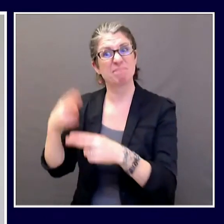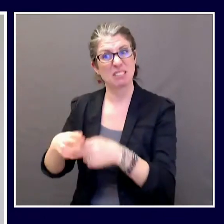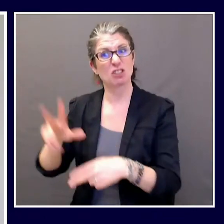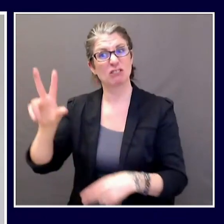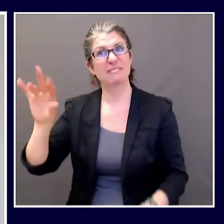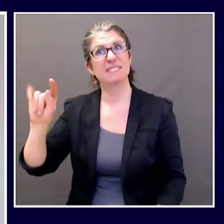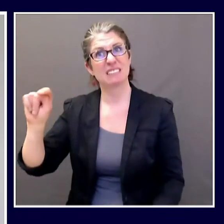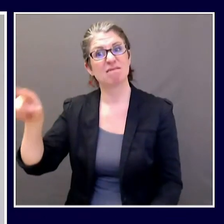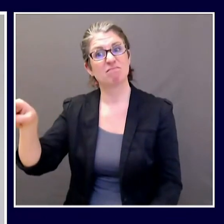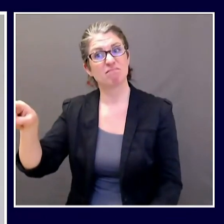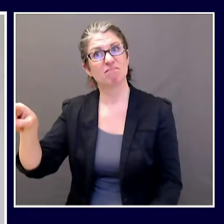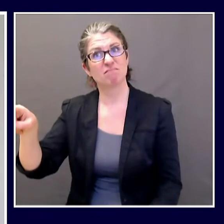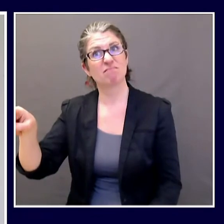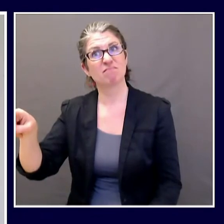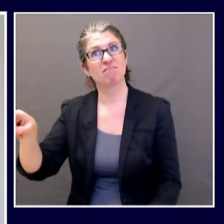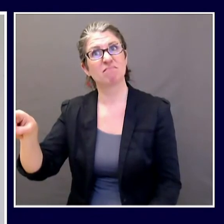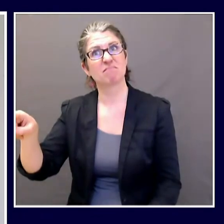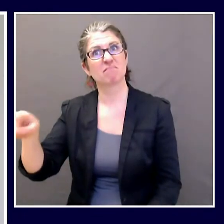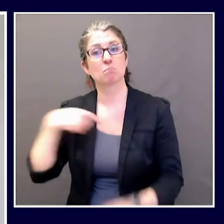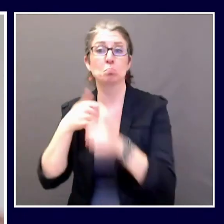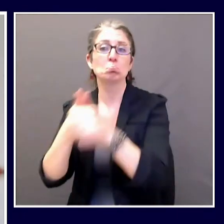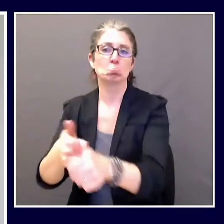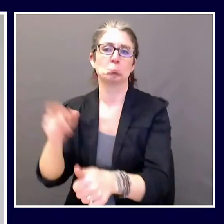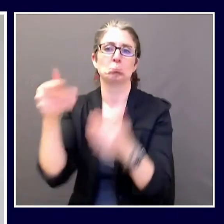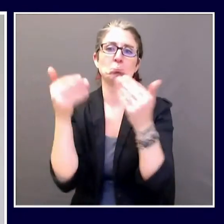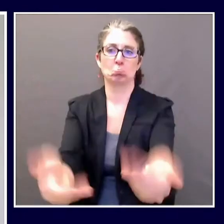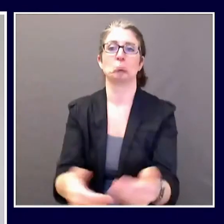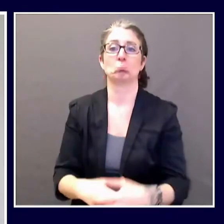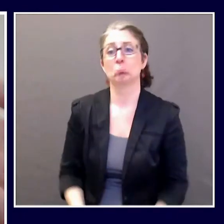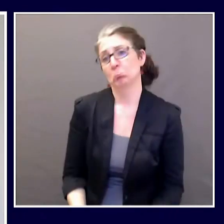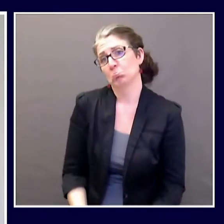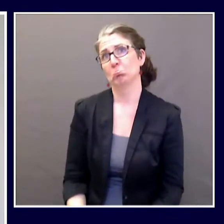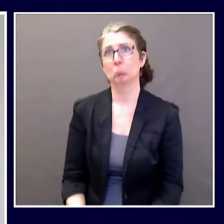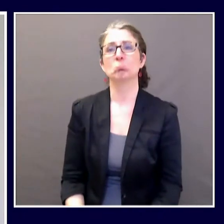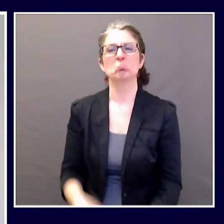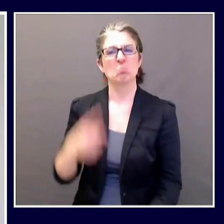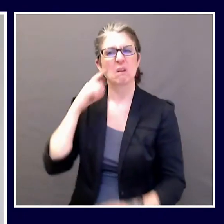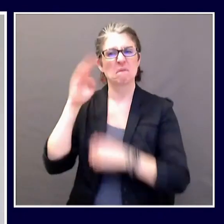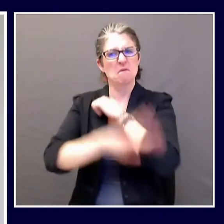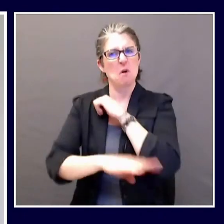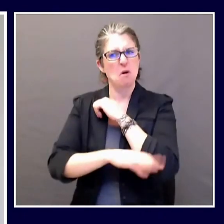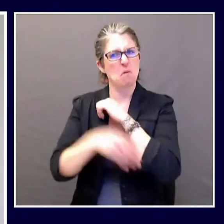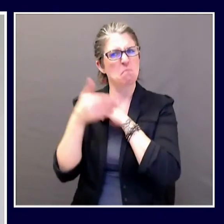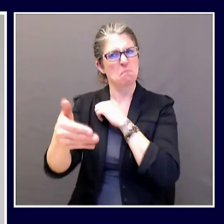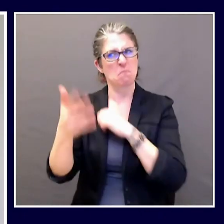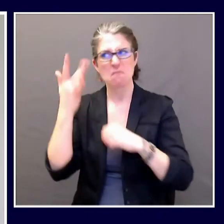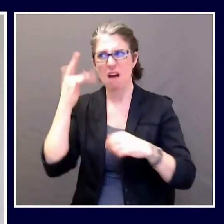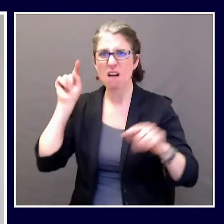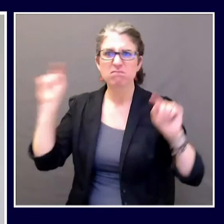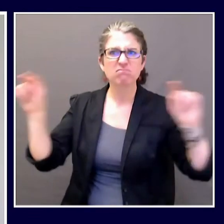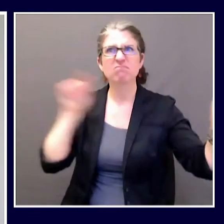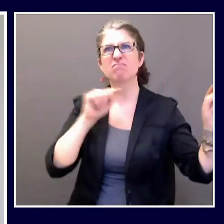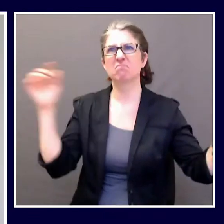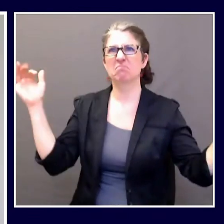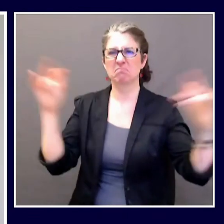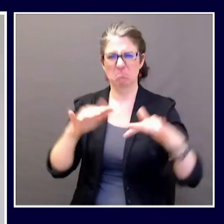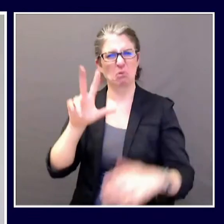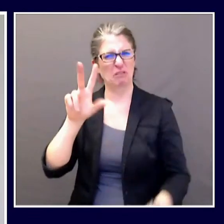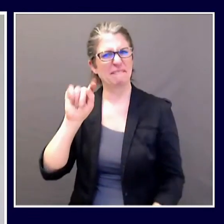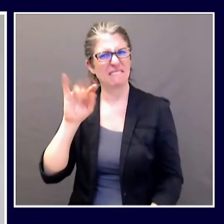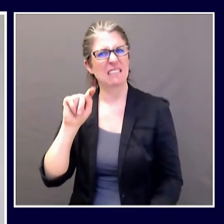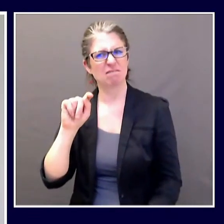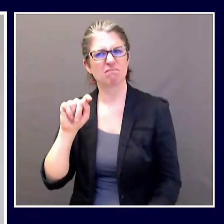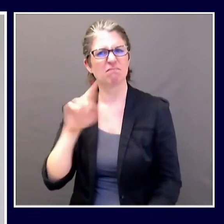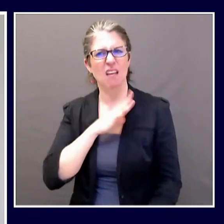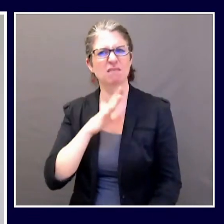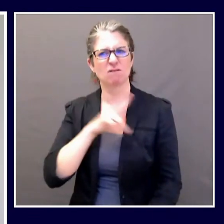classroom because of that 3 foot recommendation. Now we're looking at and studying what the US CDC puts out. If they